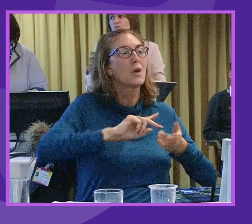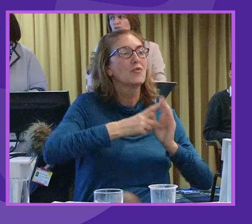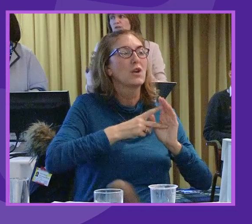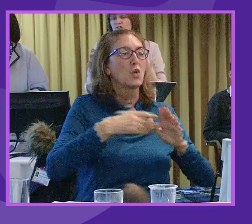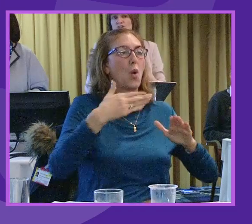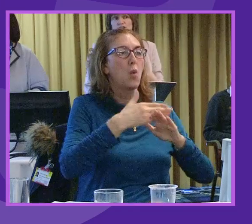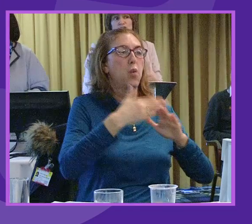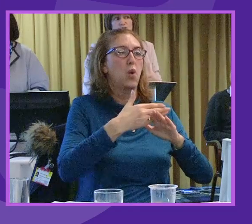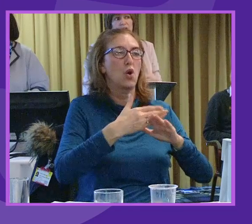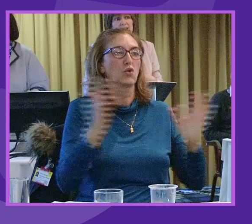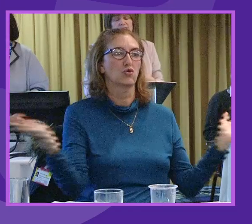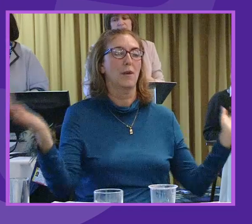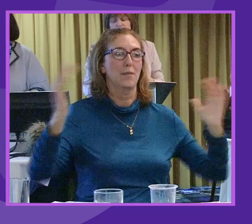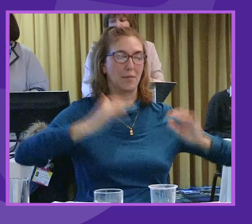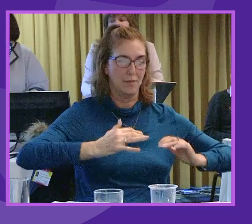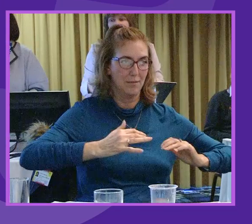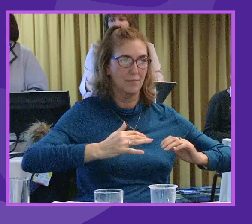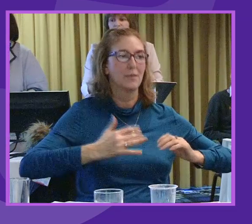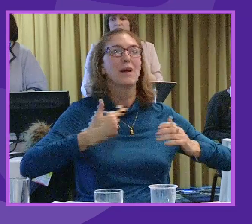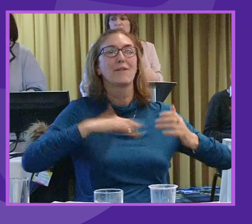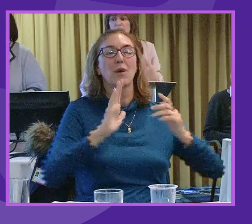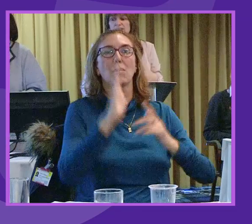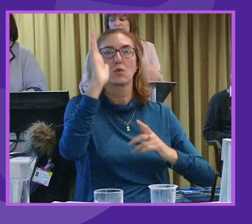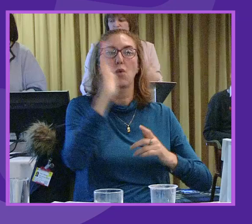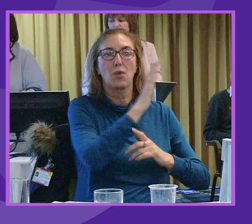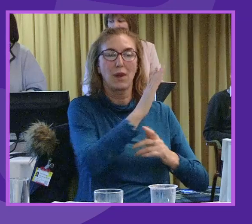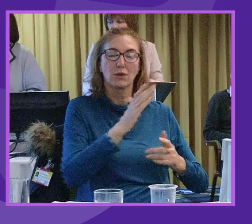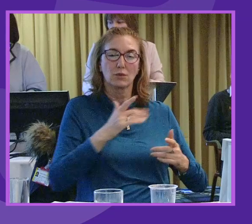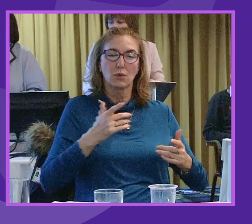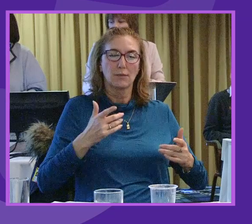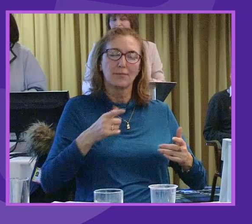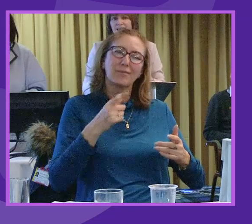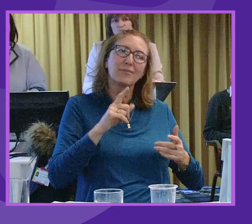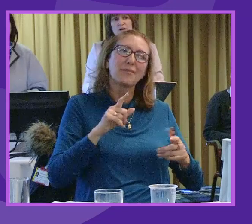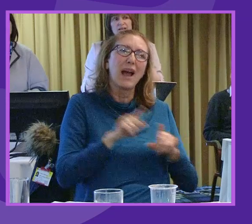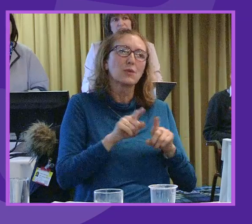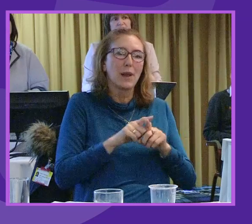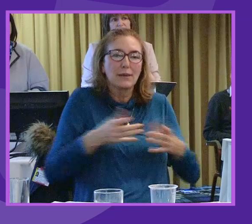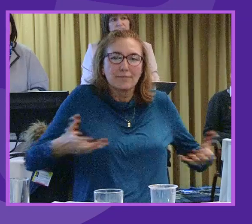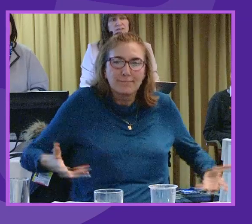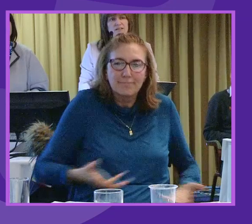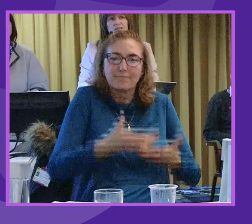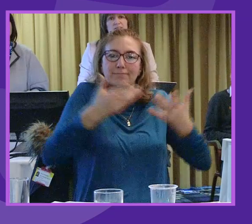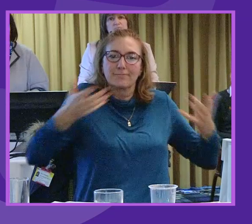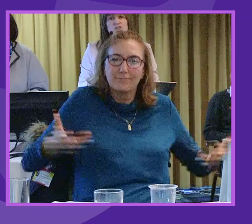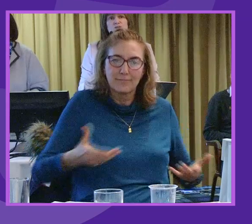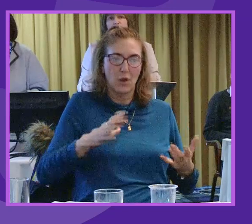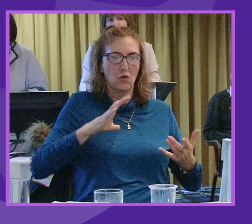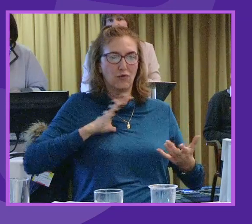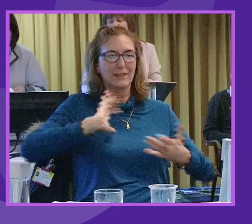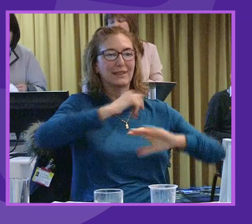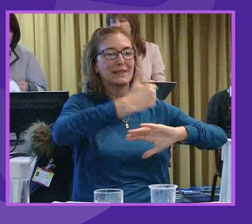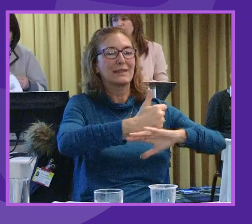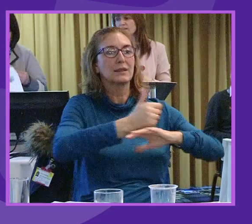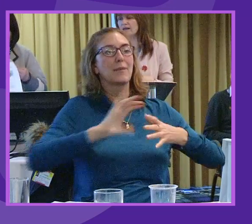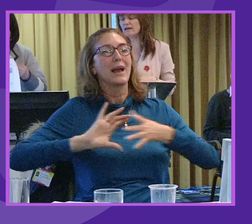share what all of the mental health organisations were doing across the North West, and to build momentum, really, to bring a